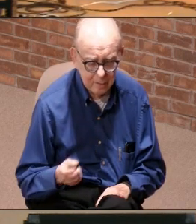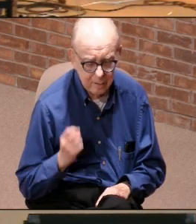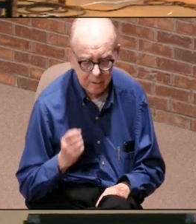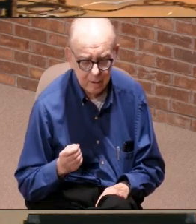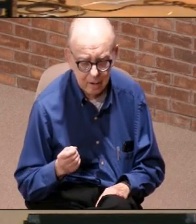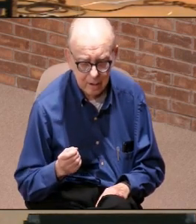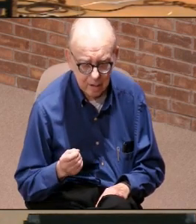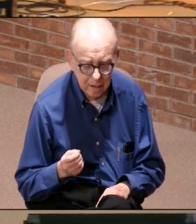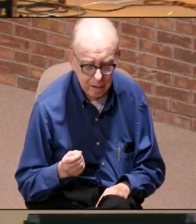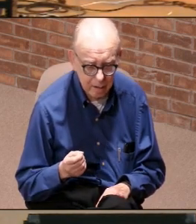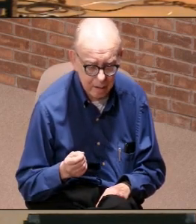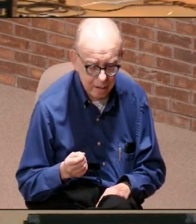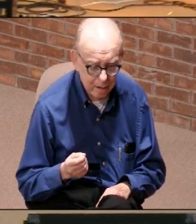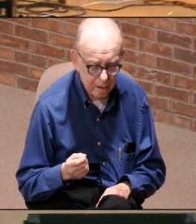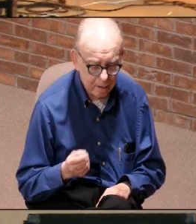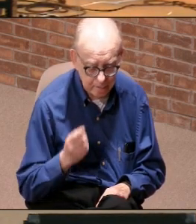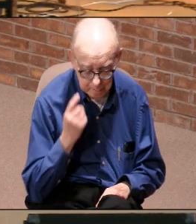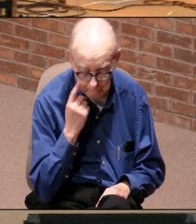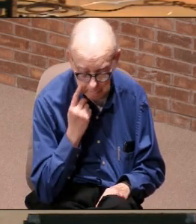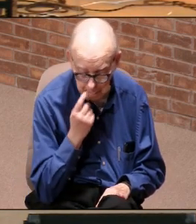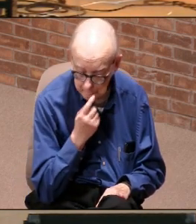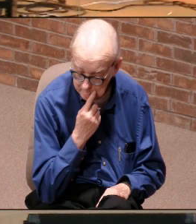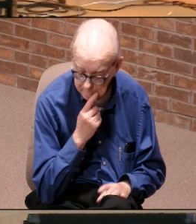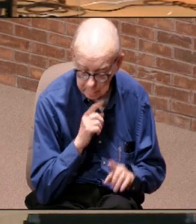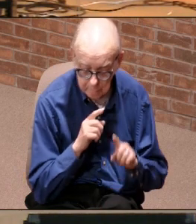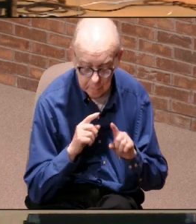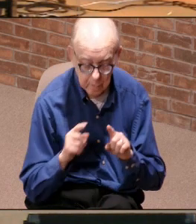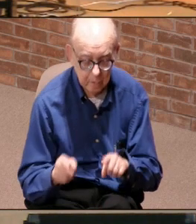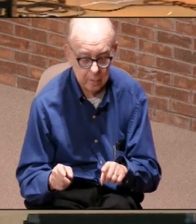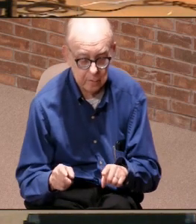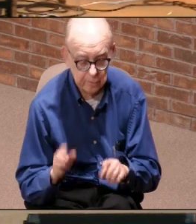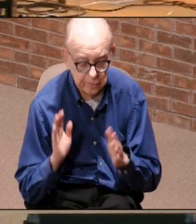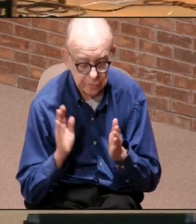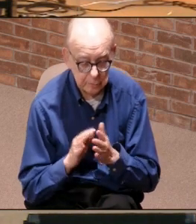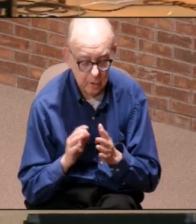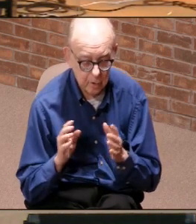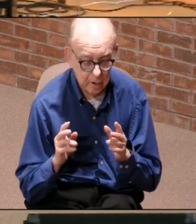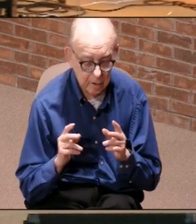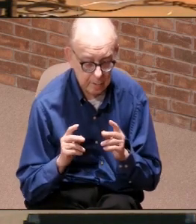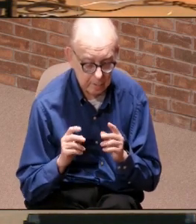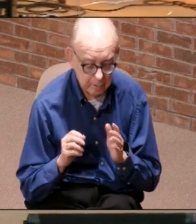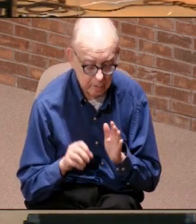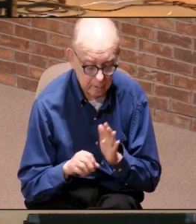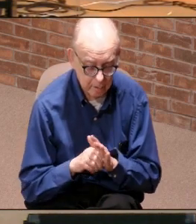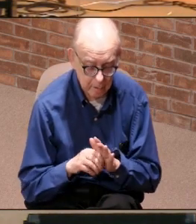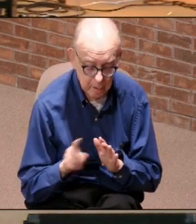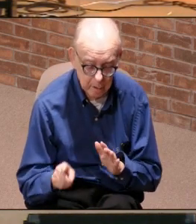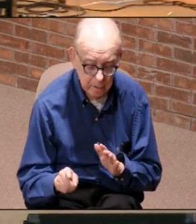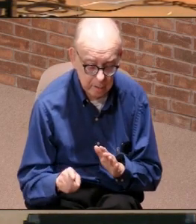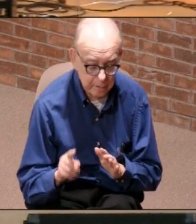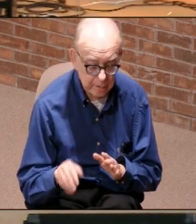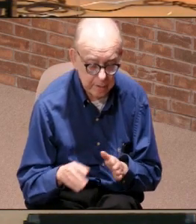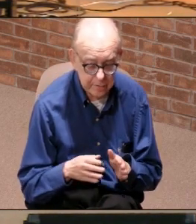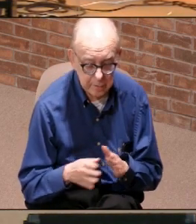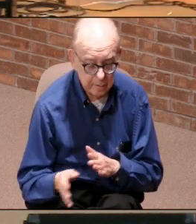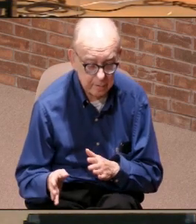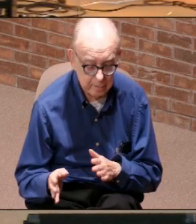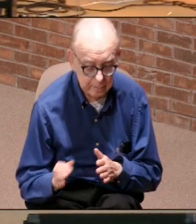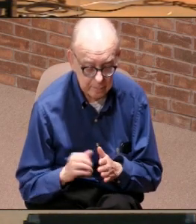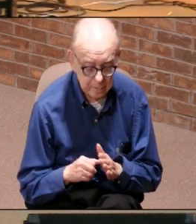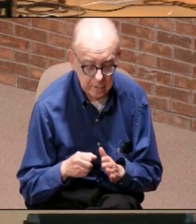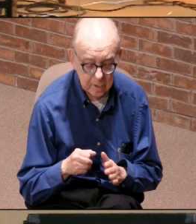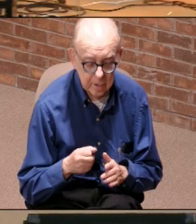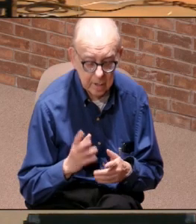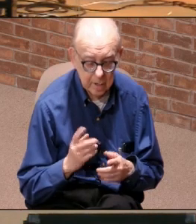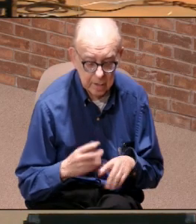a sudden, your eye just goes to this one little spot. And you recognize, oh, that's the pattern. That's what